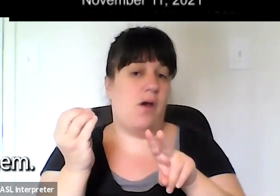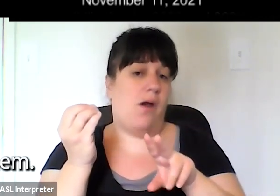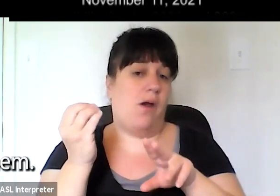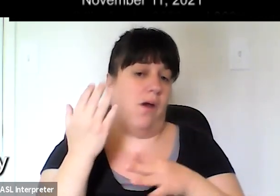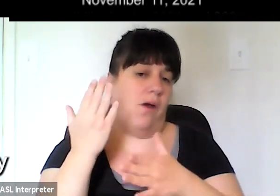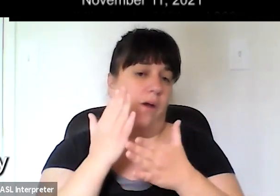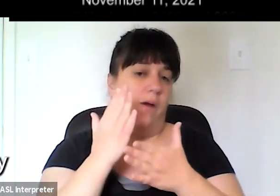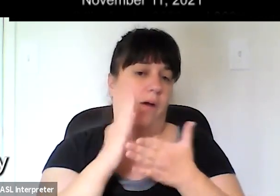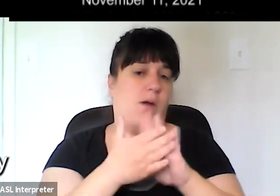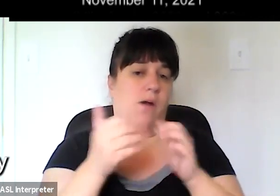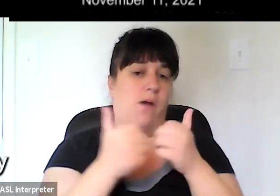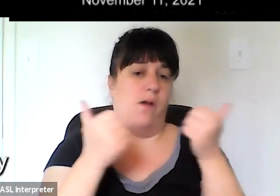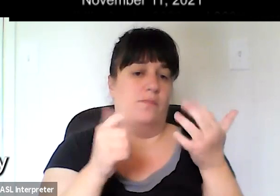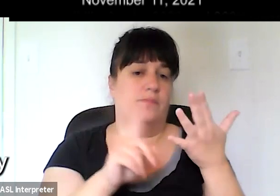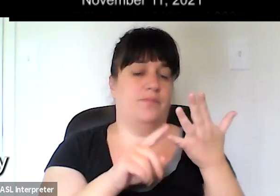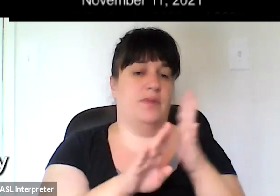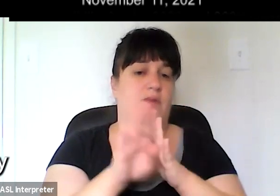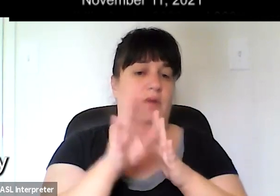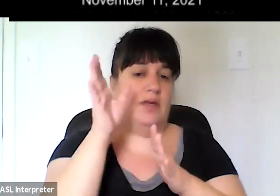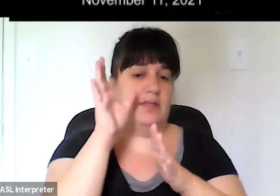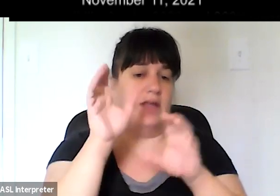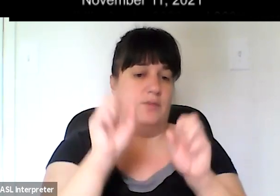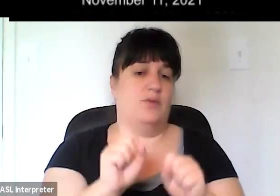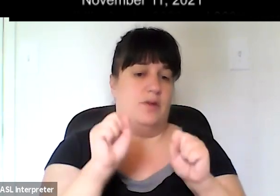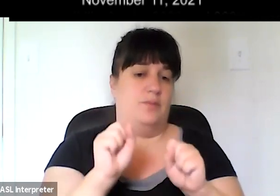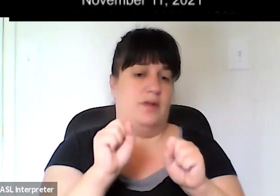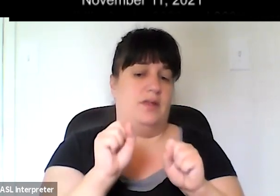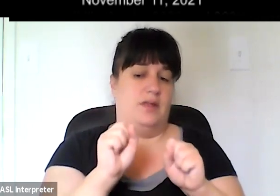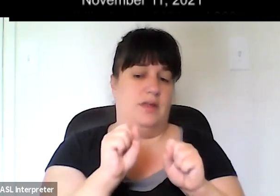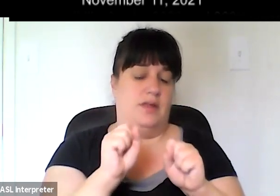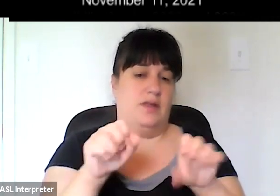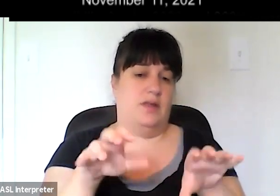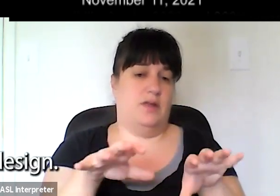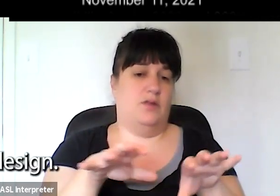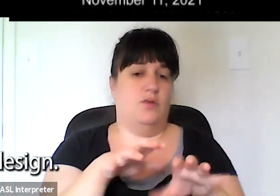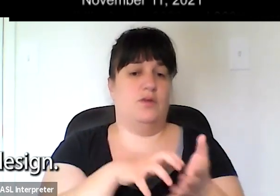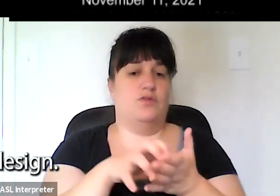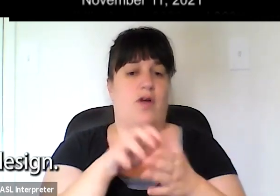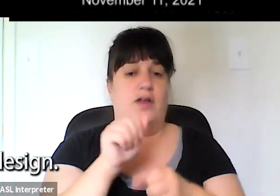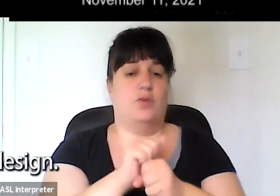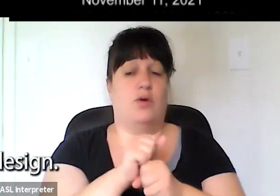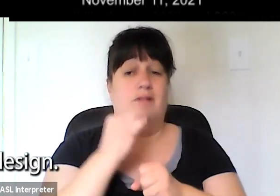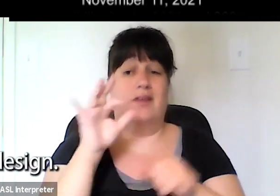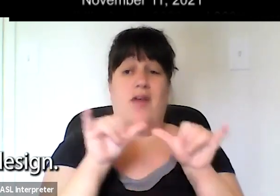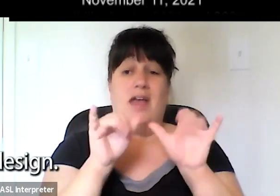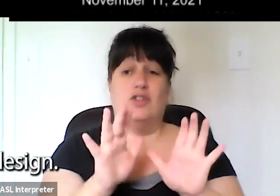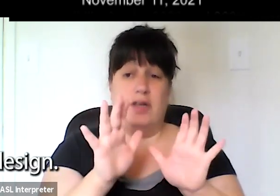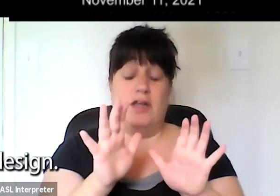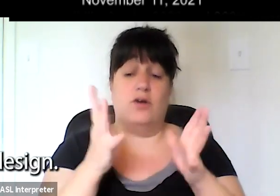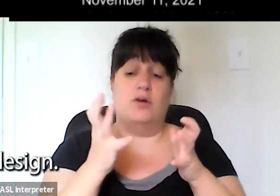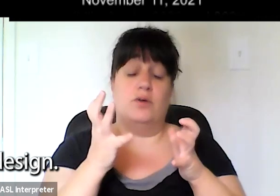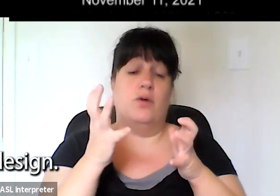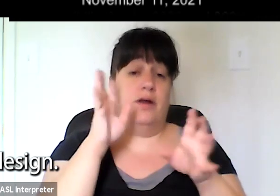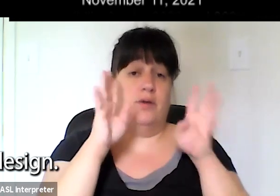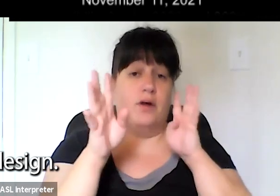for them. And the fifth one is developing a conceptual ability and like doing scratch work. So let's say you're an engineer, but and you want to come